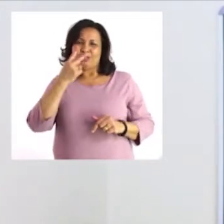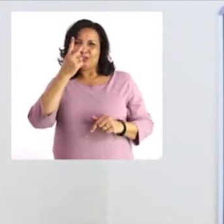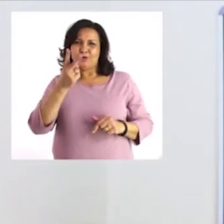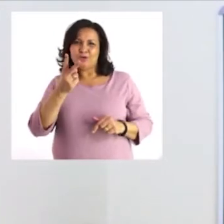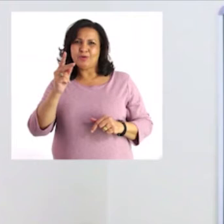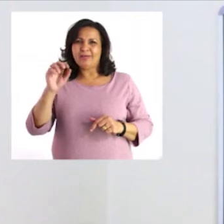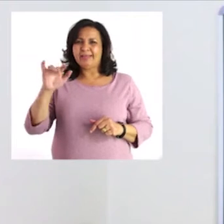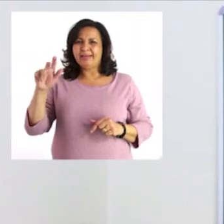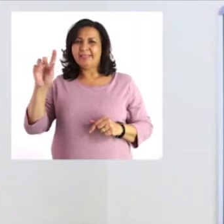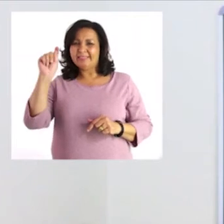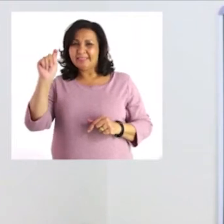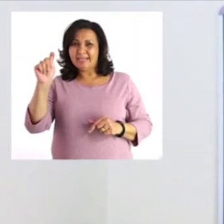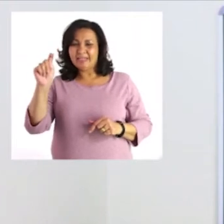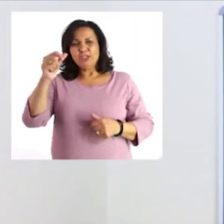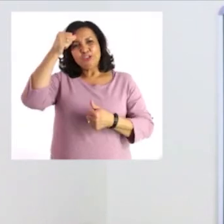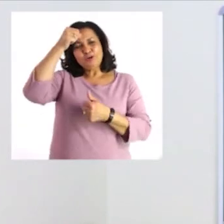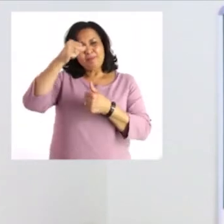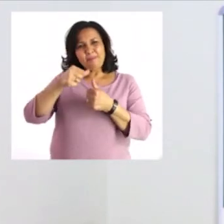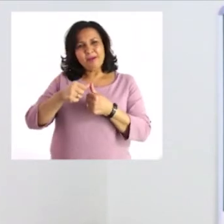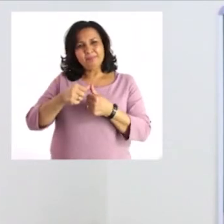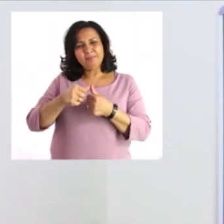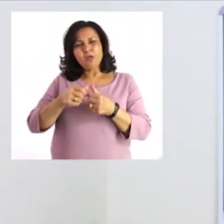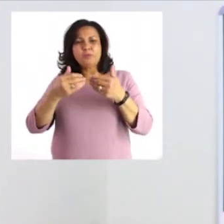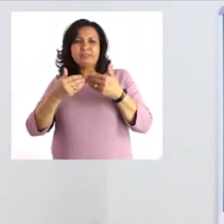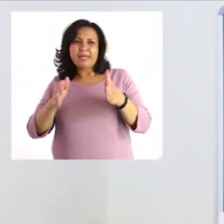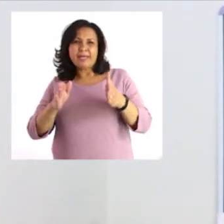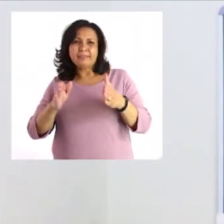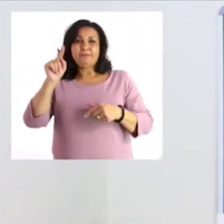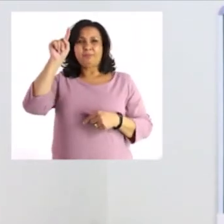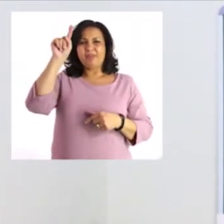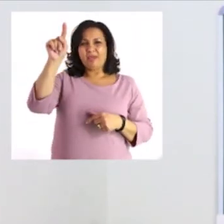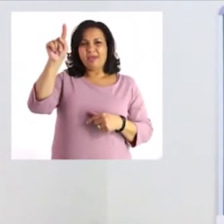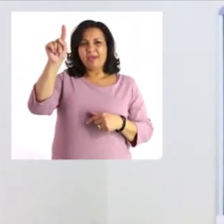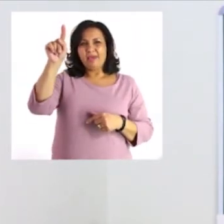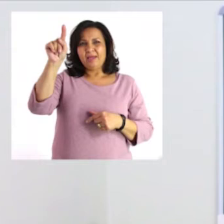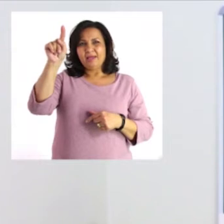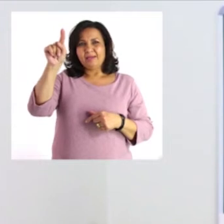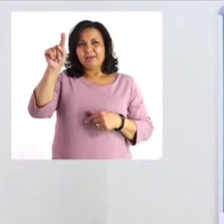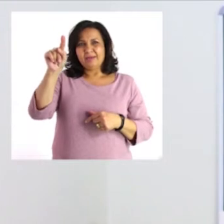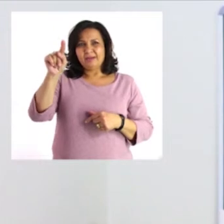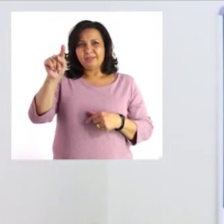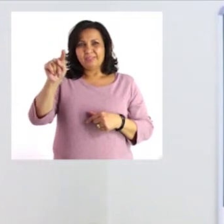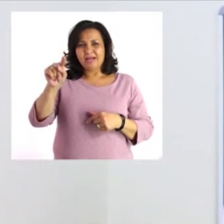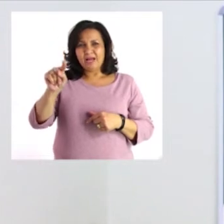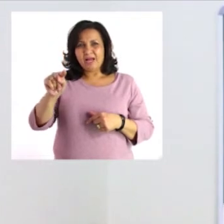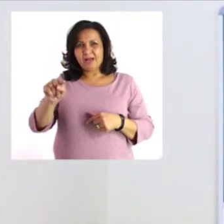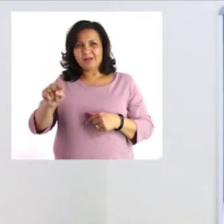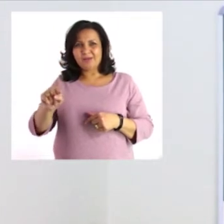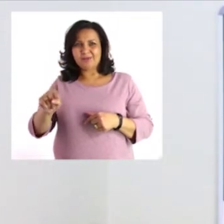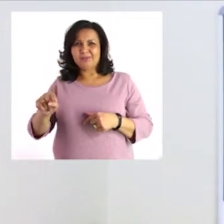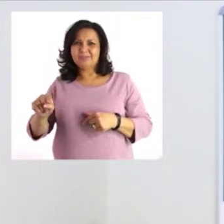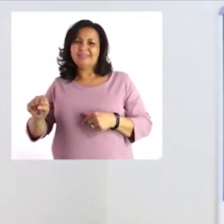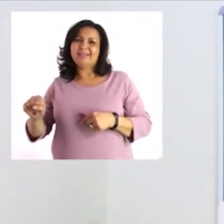T to remember. Remember, we start at the top of the line and we go and make